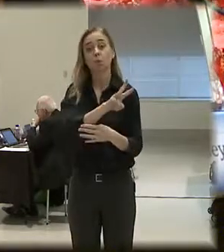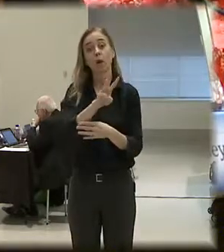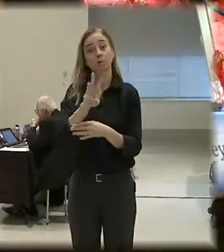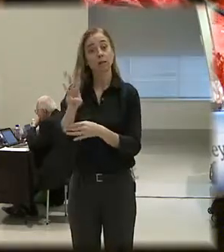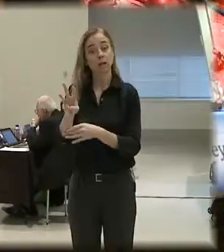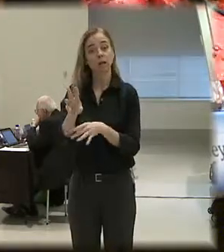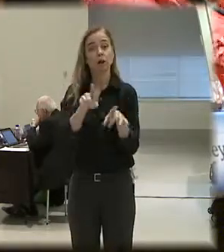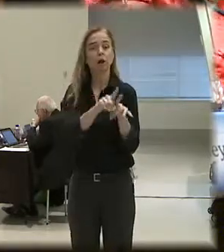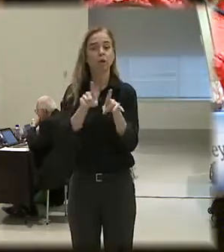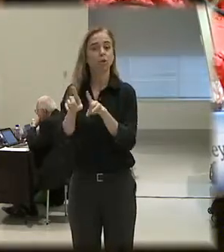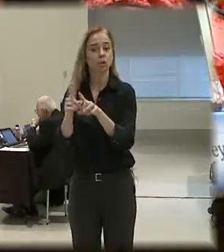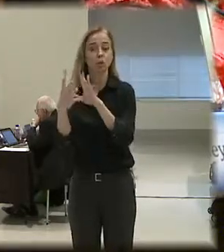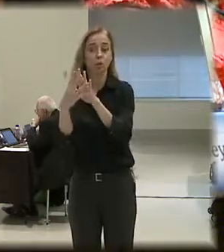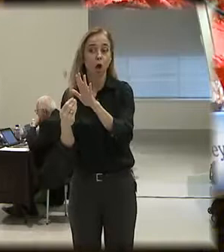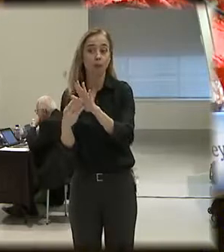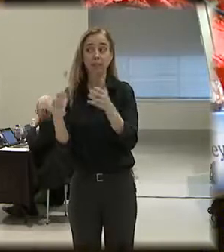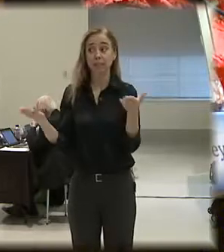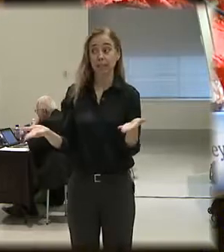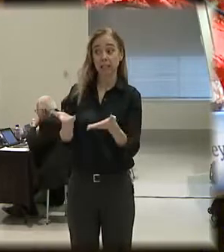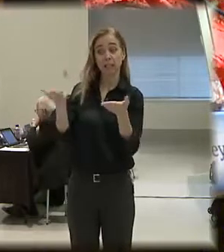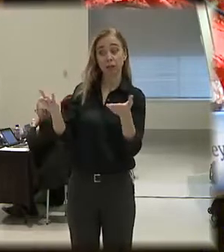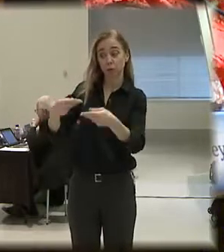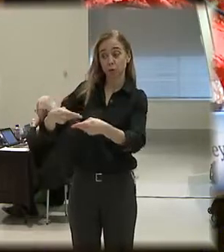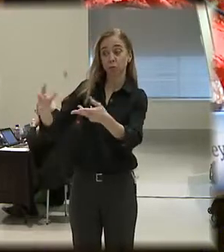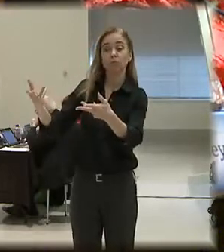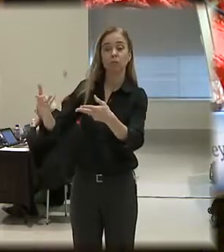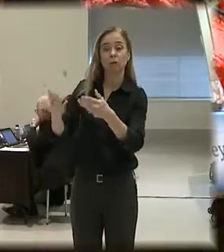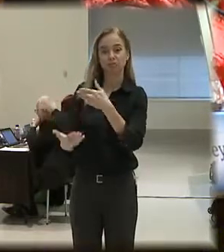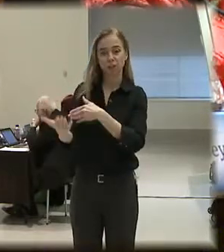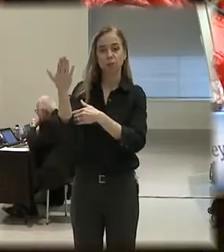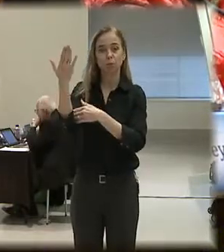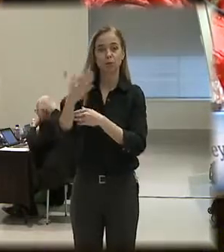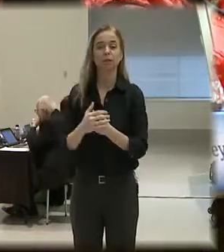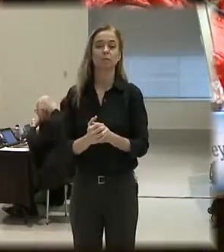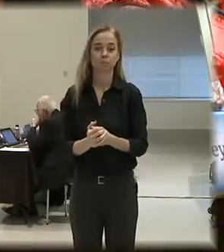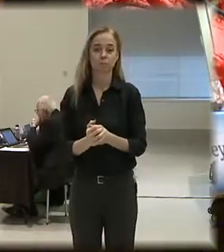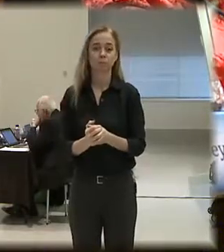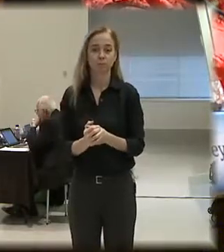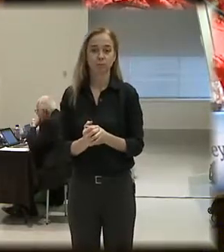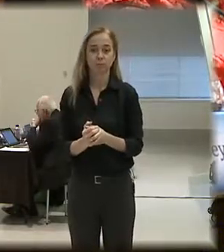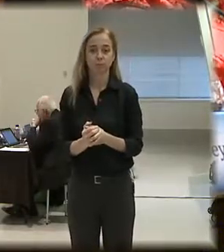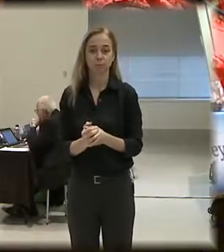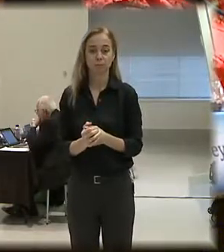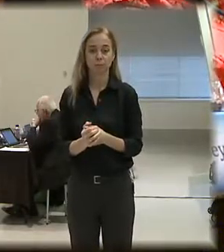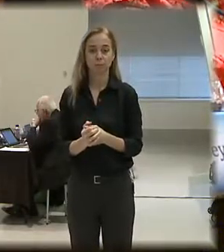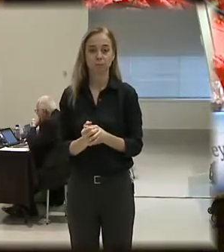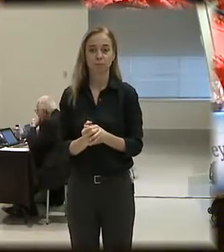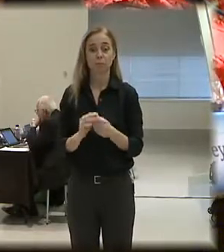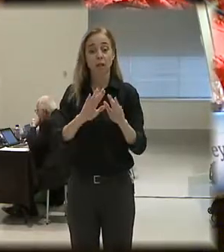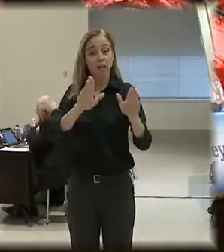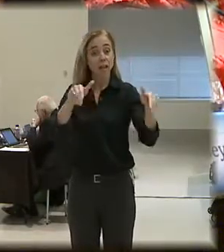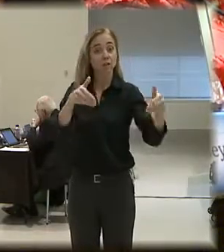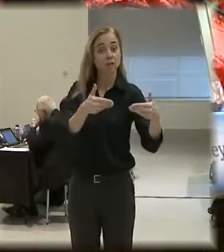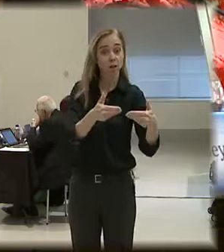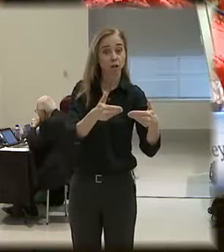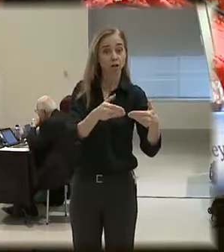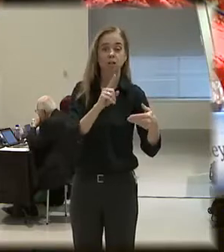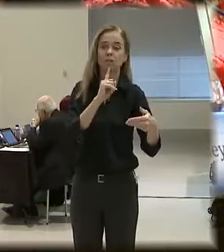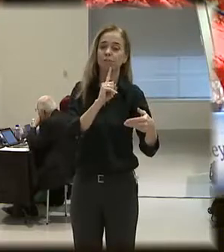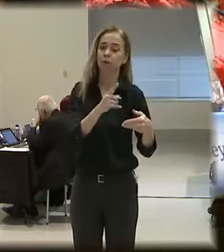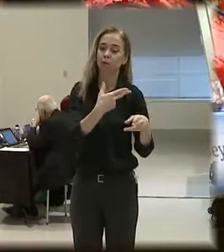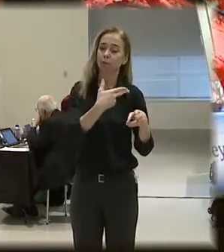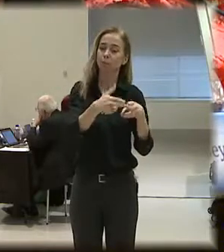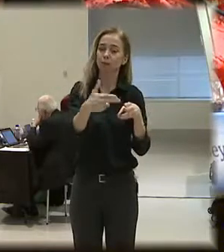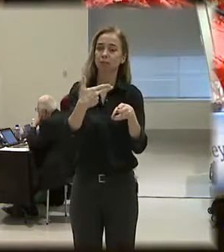there should be copies here this morning for you as well. So our introductions will be very